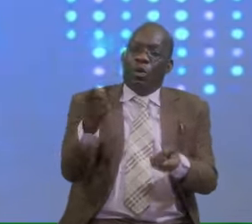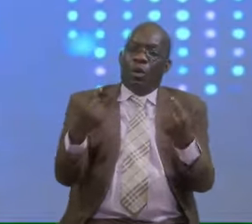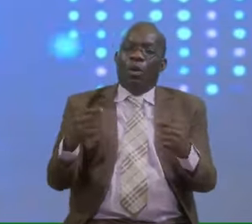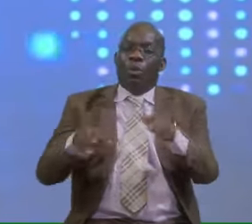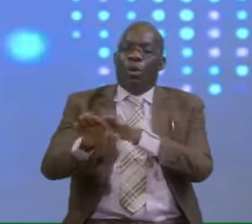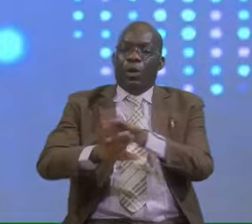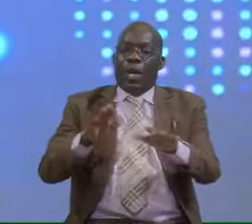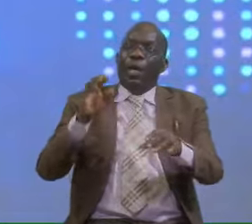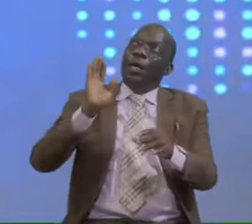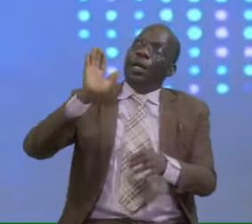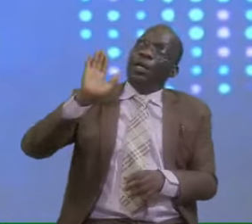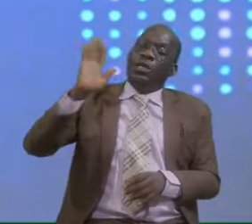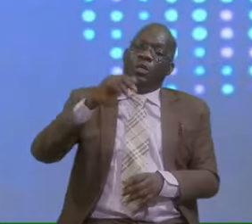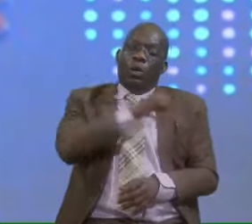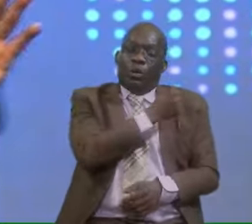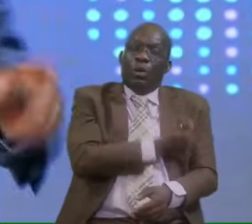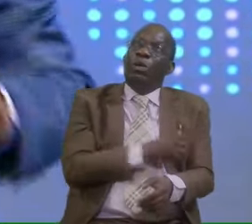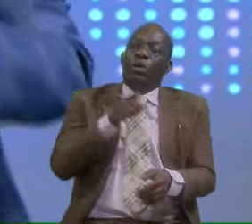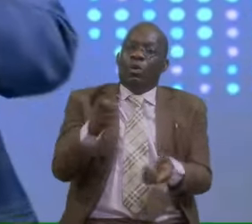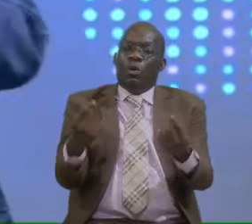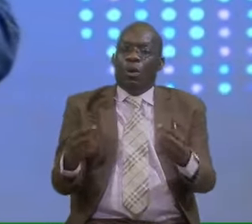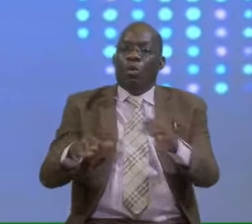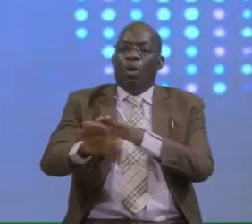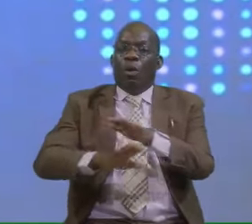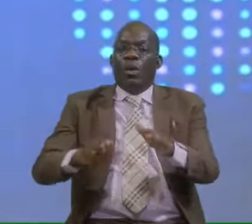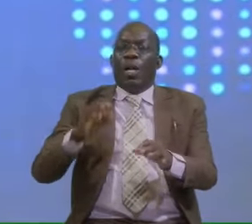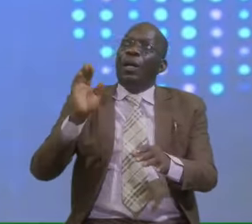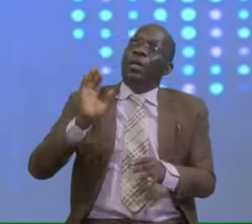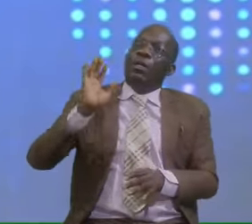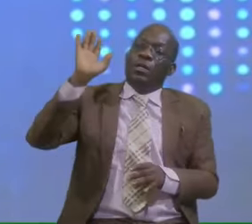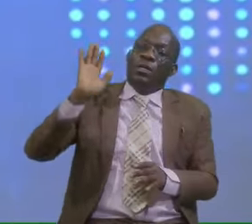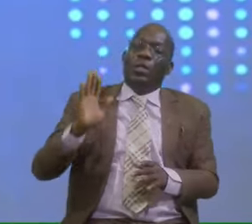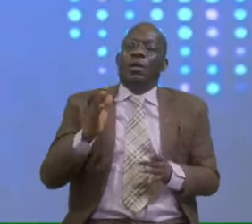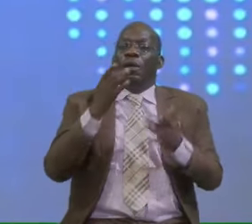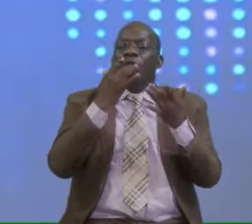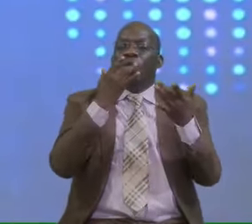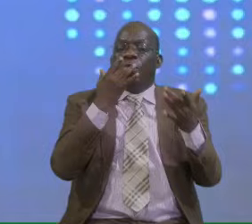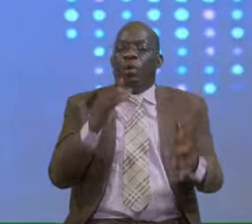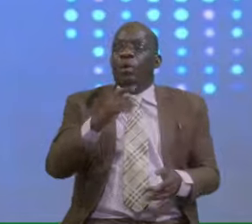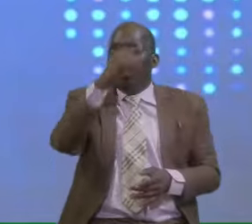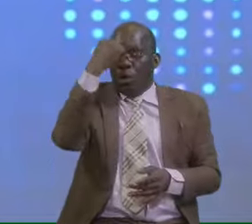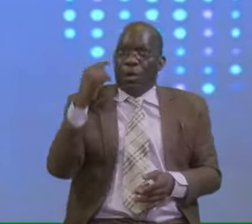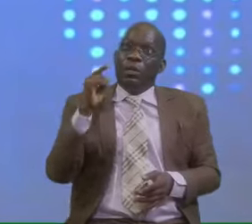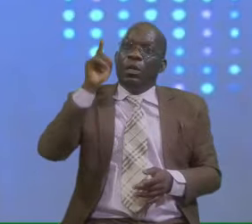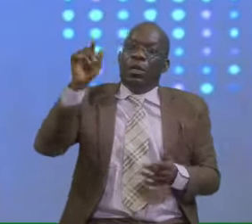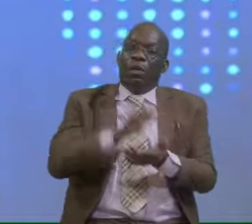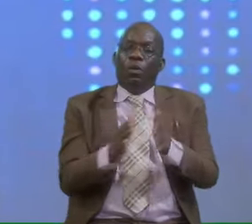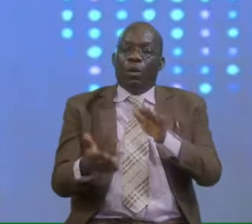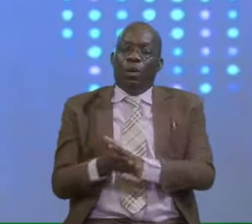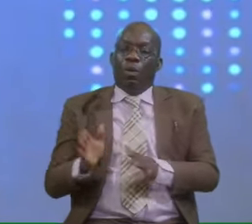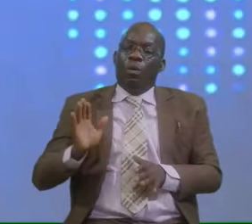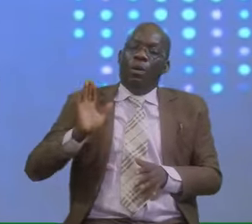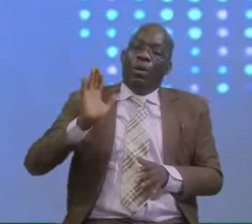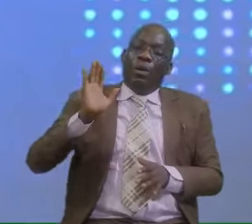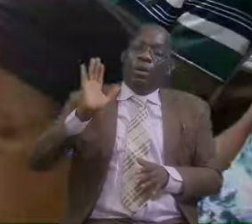come under his favor. Because it becomes your Lord, and the